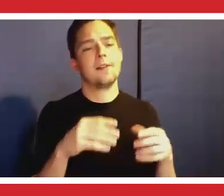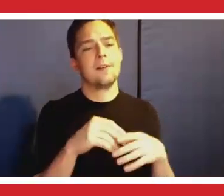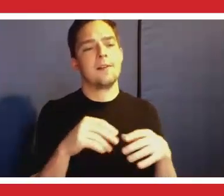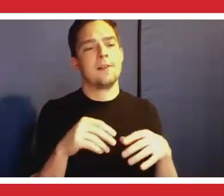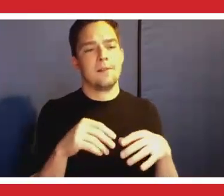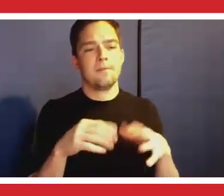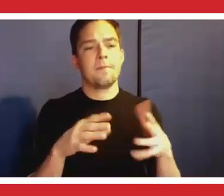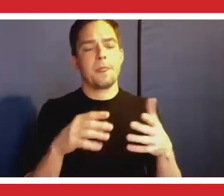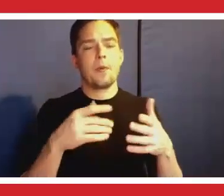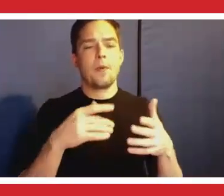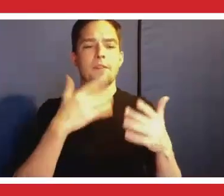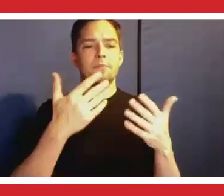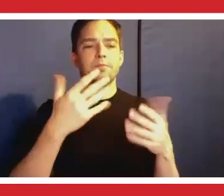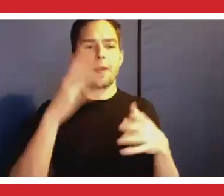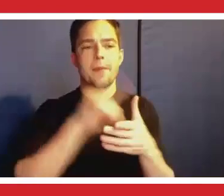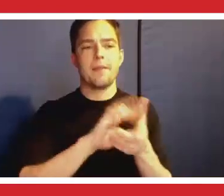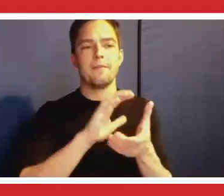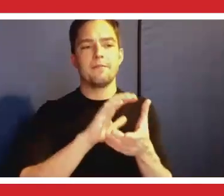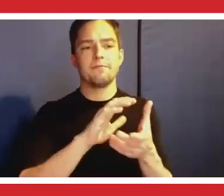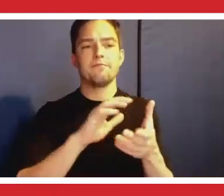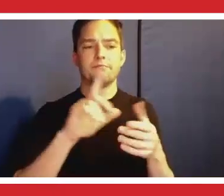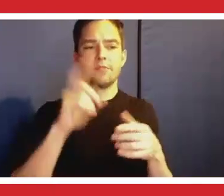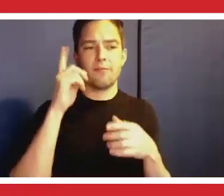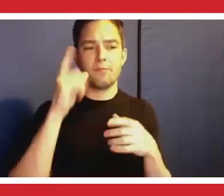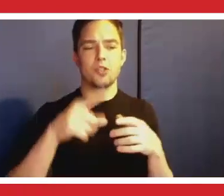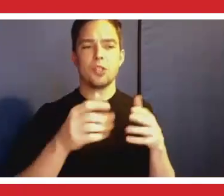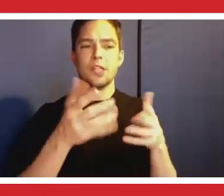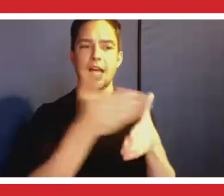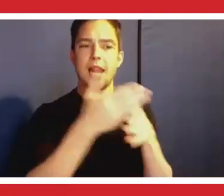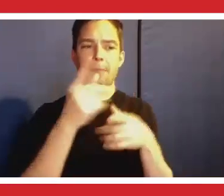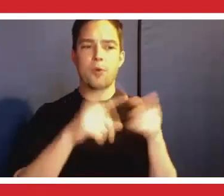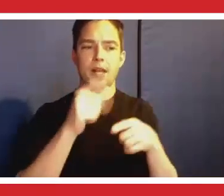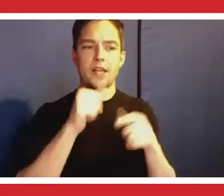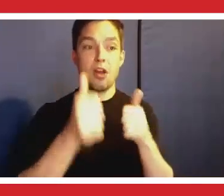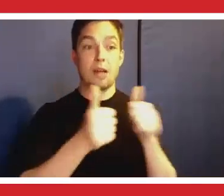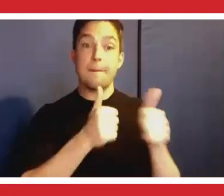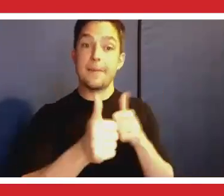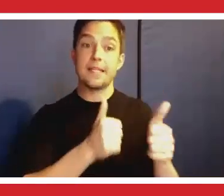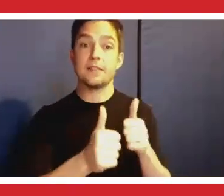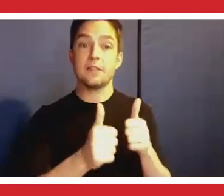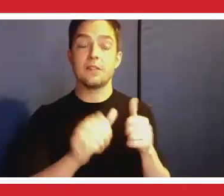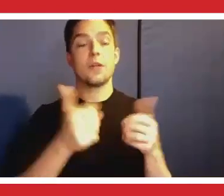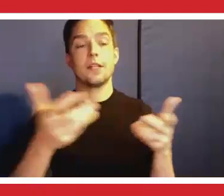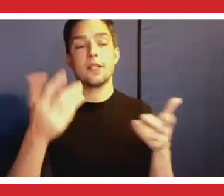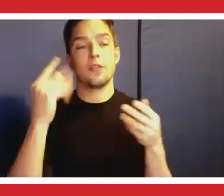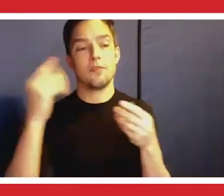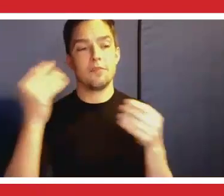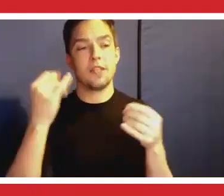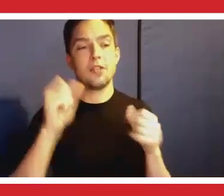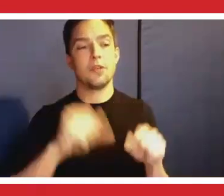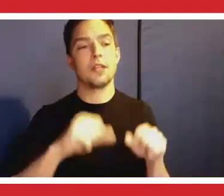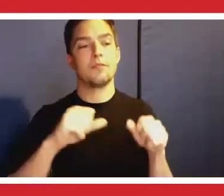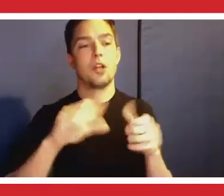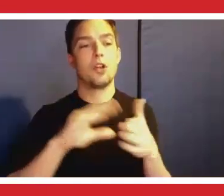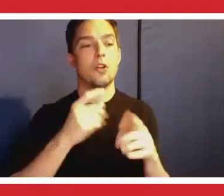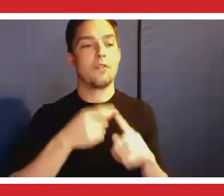that governments should collaborate, not compete. So anything that you can do to learn from, borrow